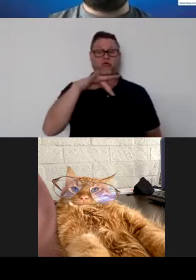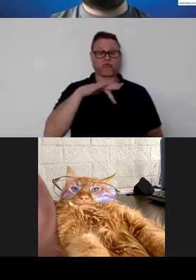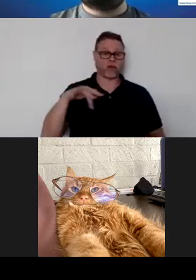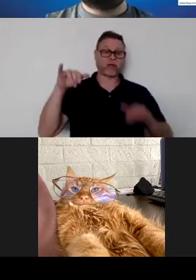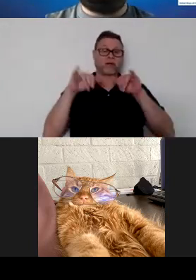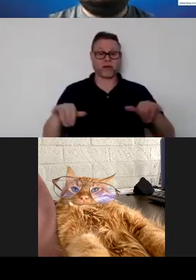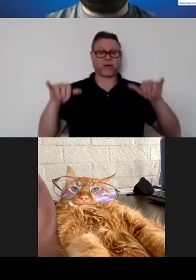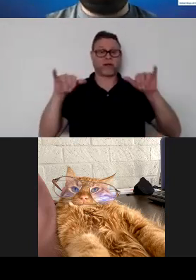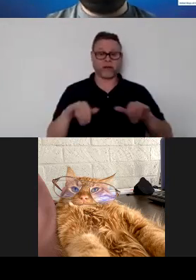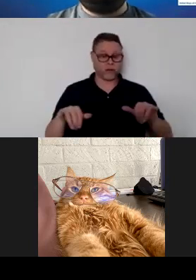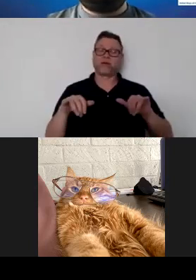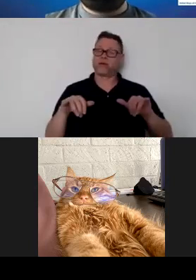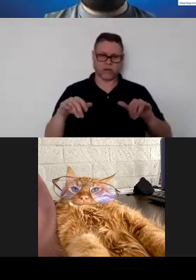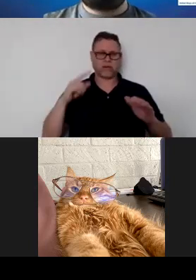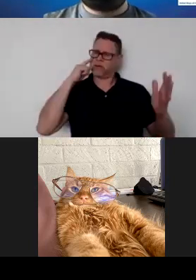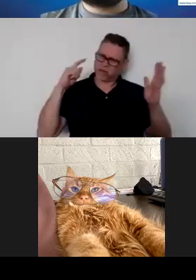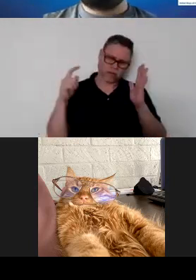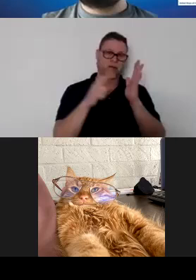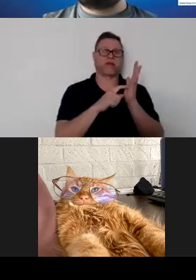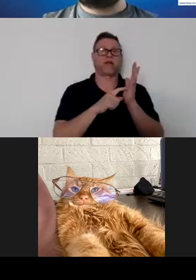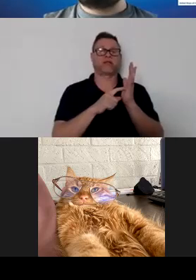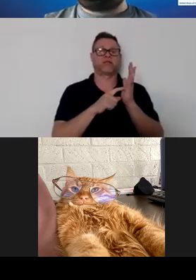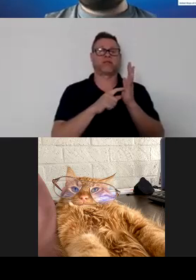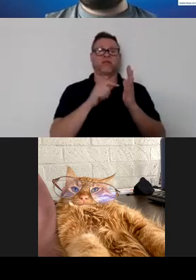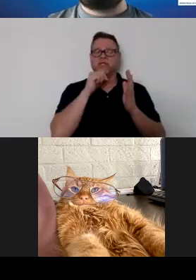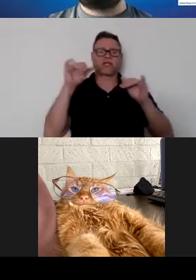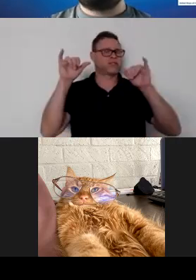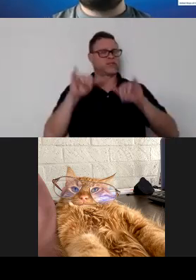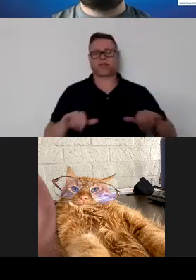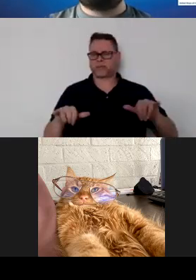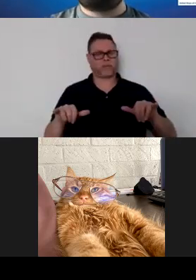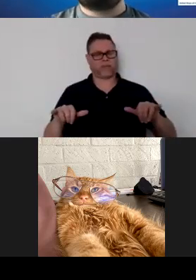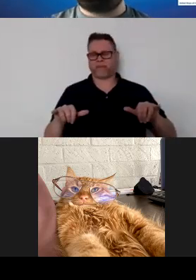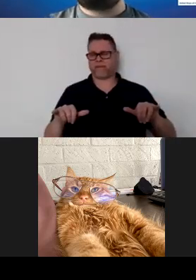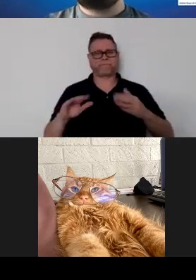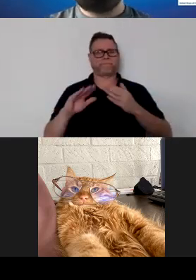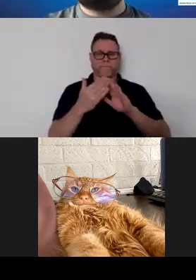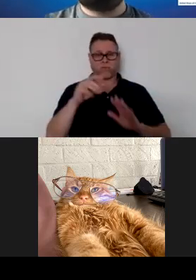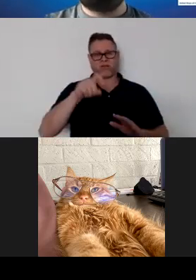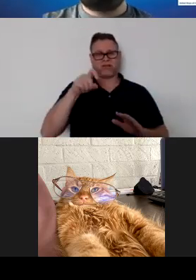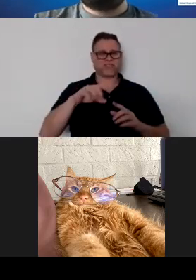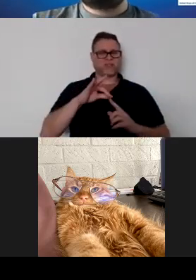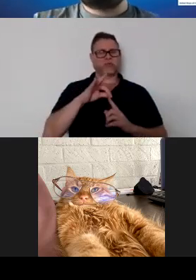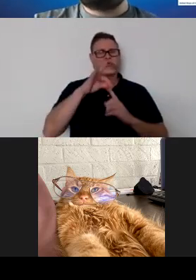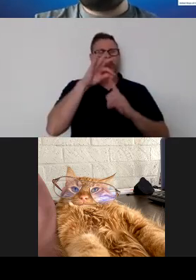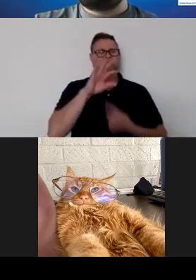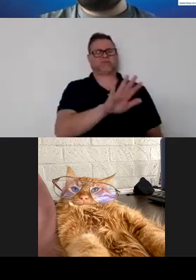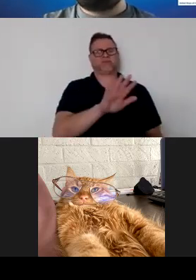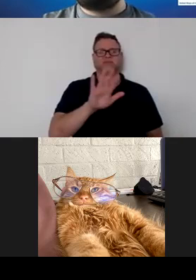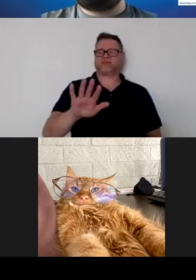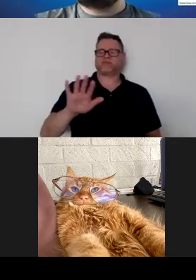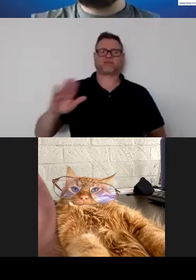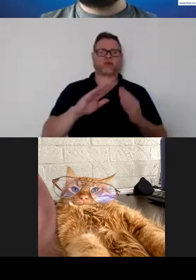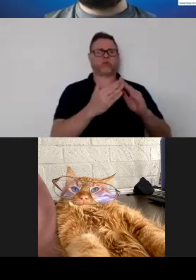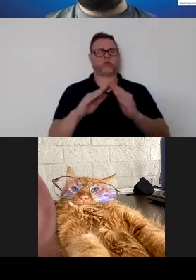schools model is the acknowledgement that they're not going to be the same because community needs are unique to the respective